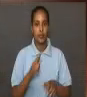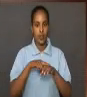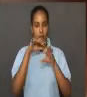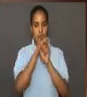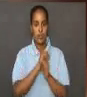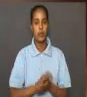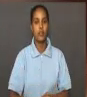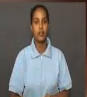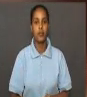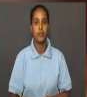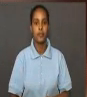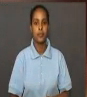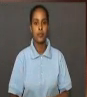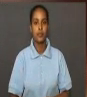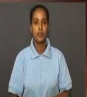Time's up!